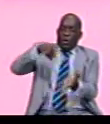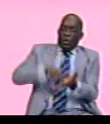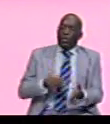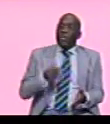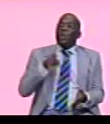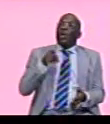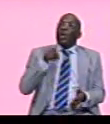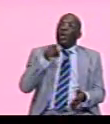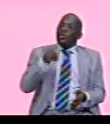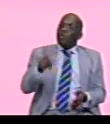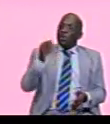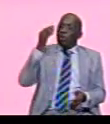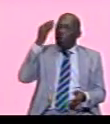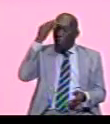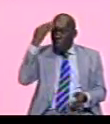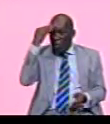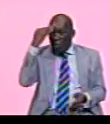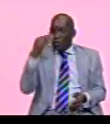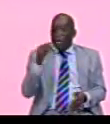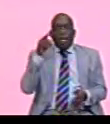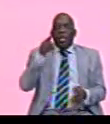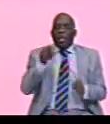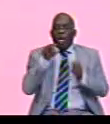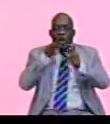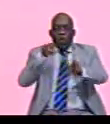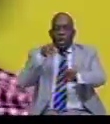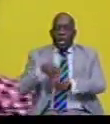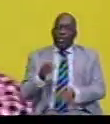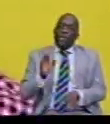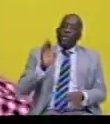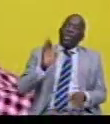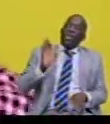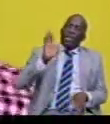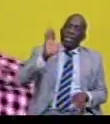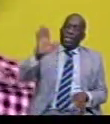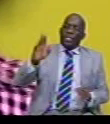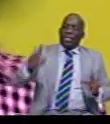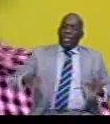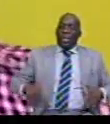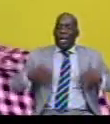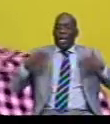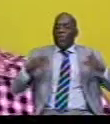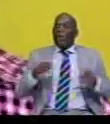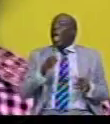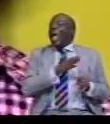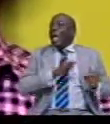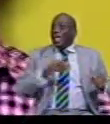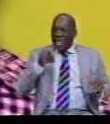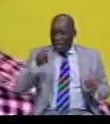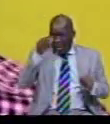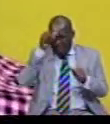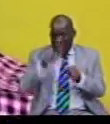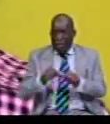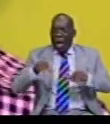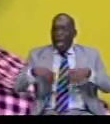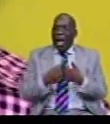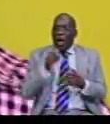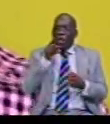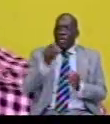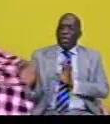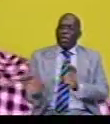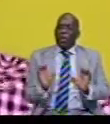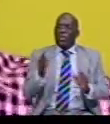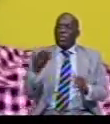in heaven. He looked at his life. And he looked at the way he's done things right according to the word of the Lord. He said,